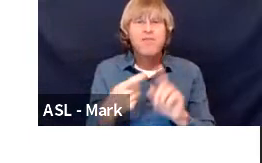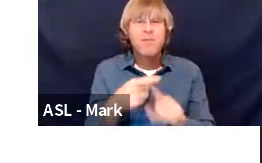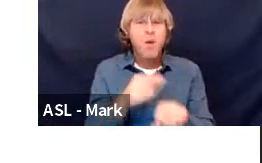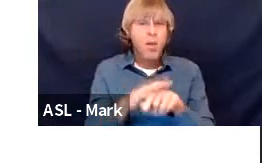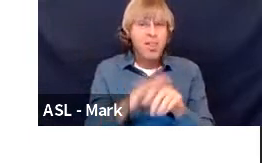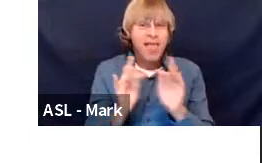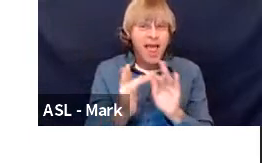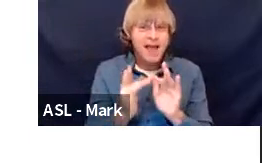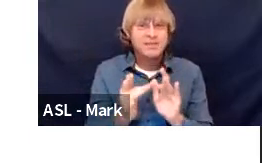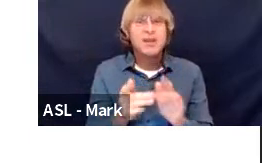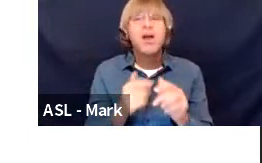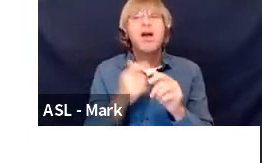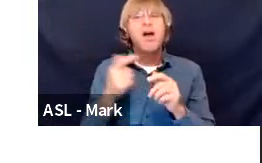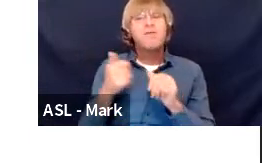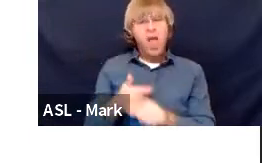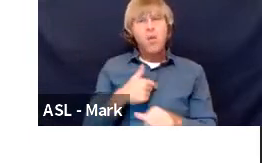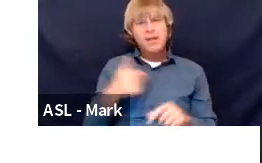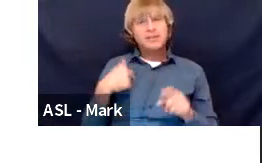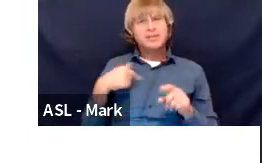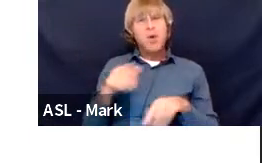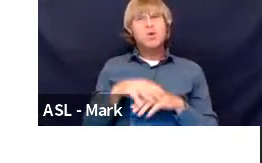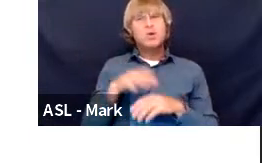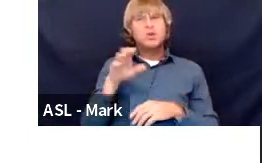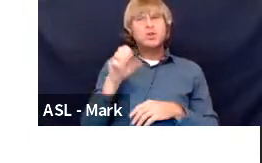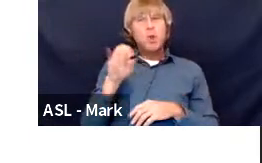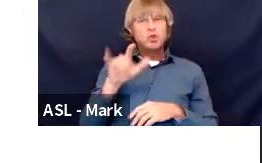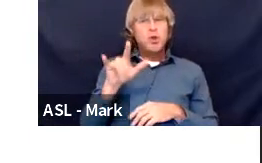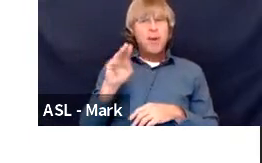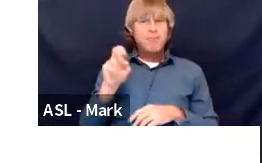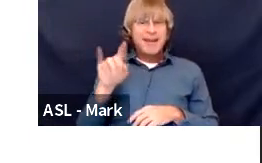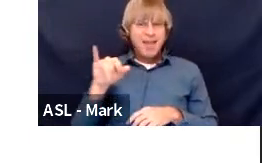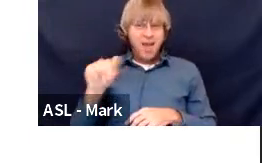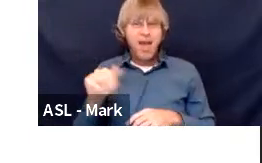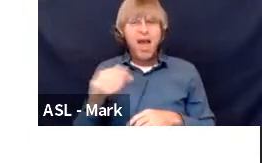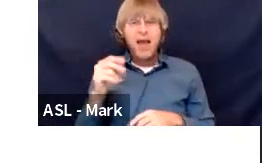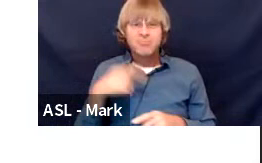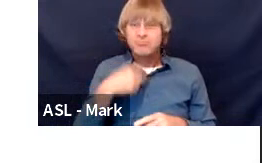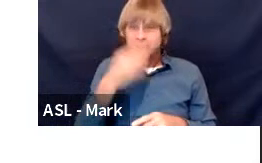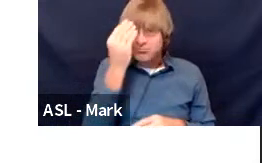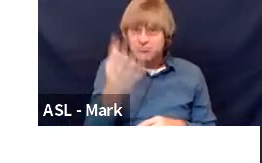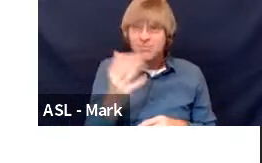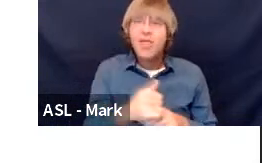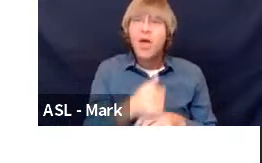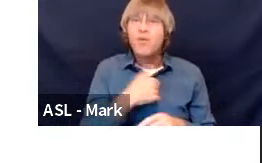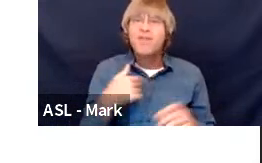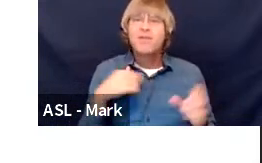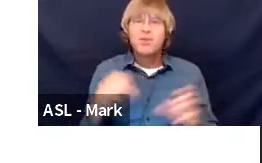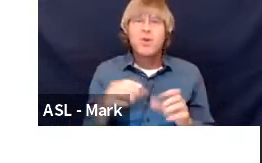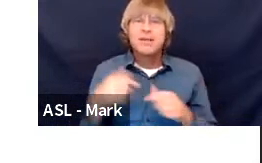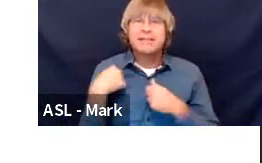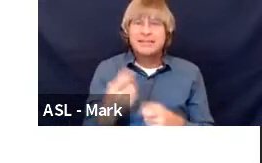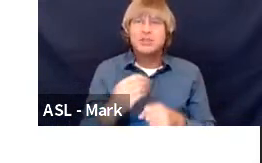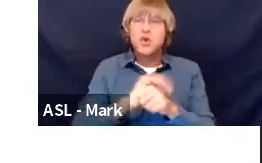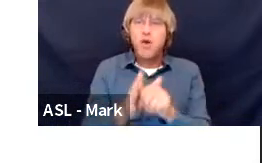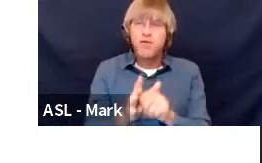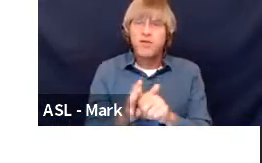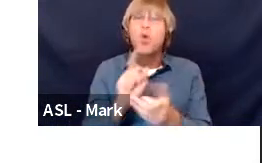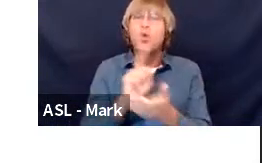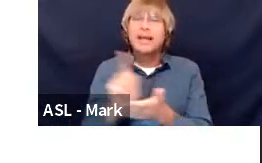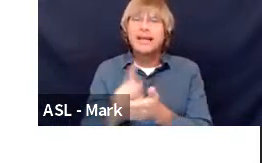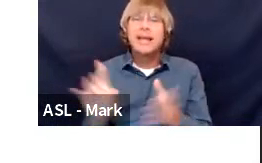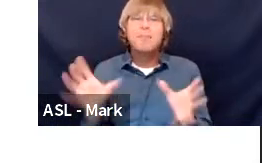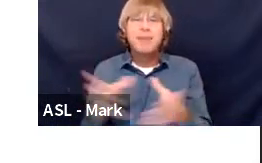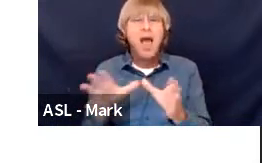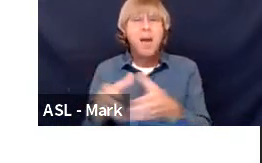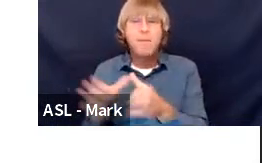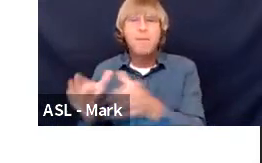online, follow us on social media. And I will tell you, we've been doing, since COVID hit, weekly meetups.